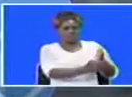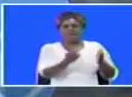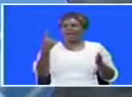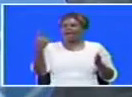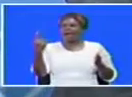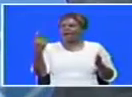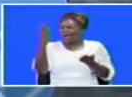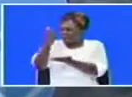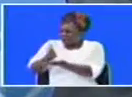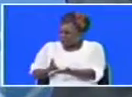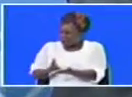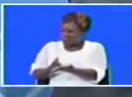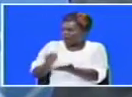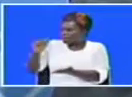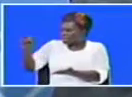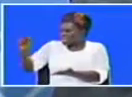$500,000.